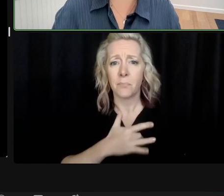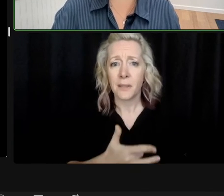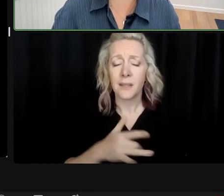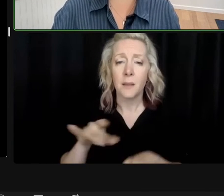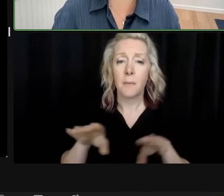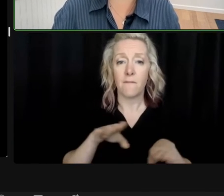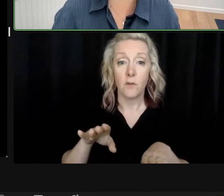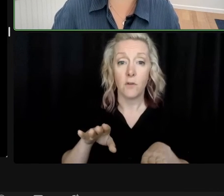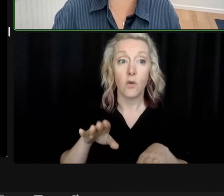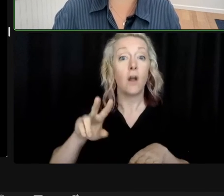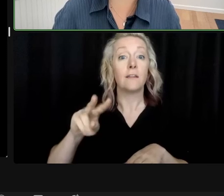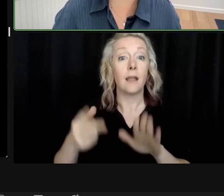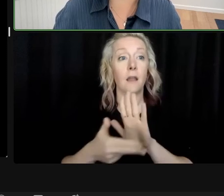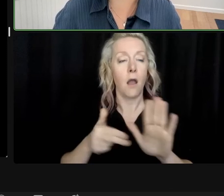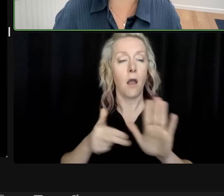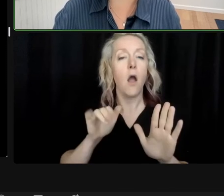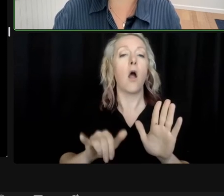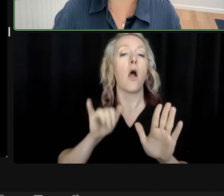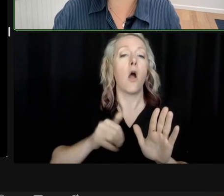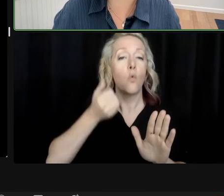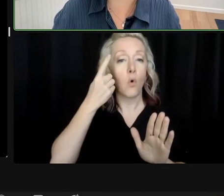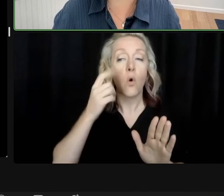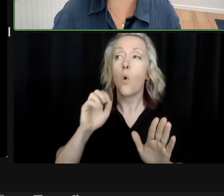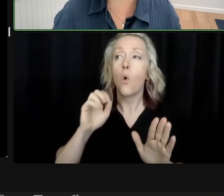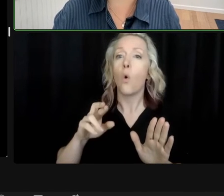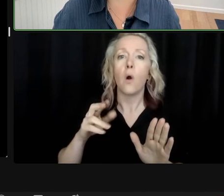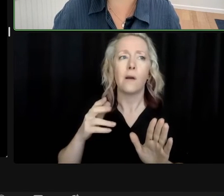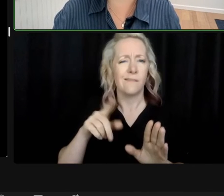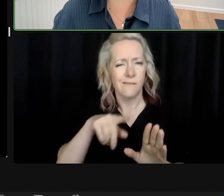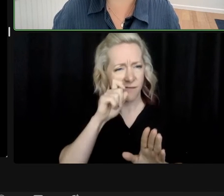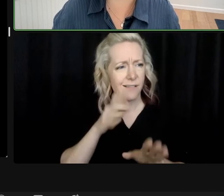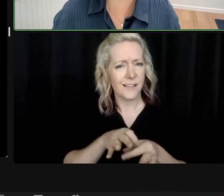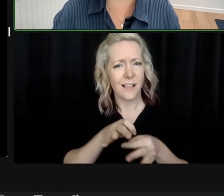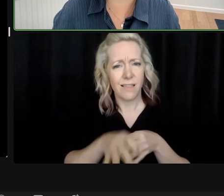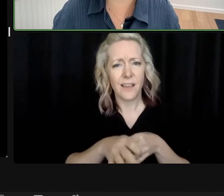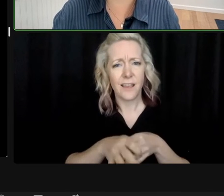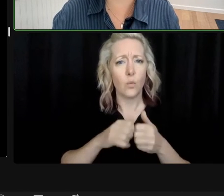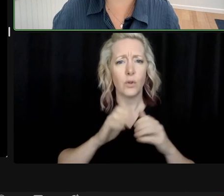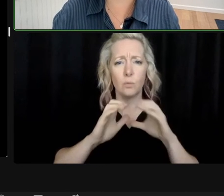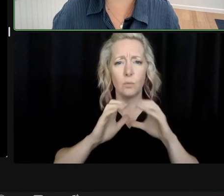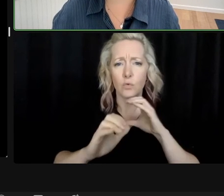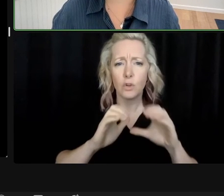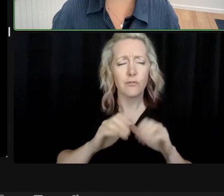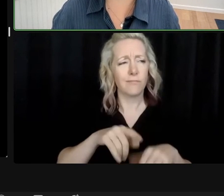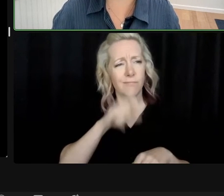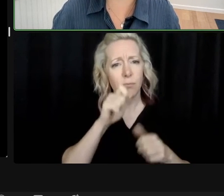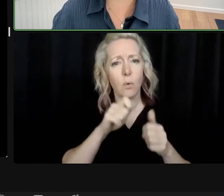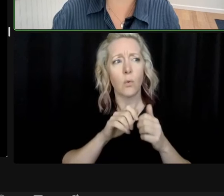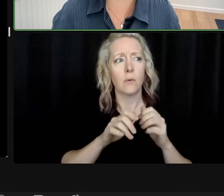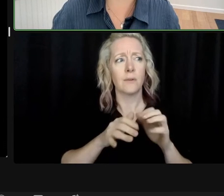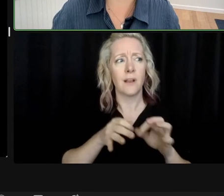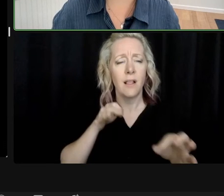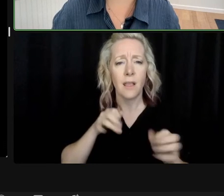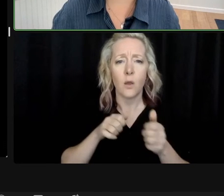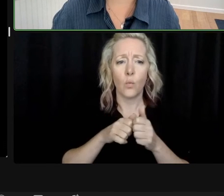behavior? Is it helping them better understand maybe delays that the child may have in communication or social skill development? Is